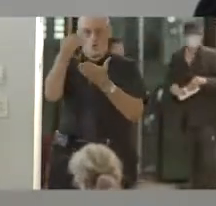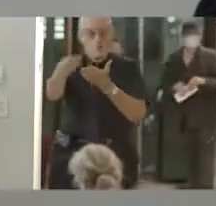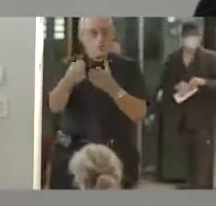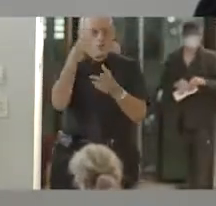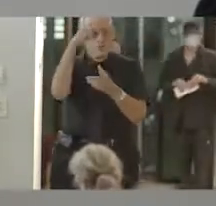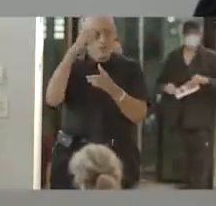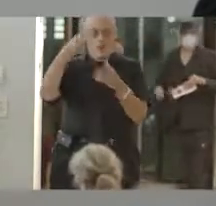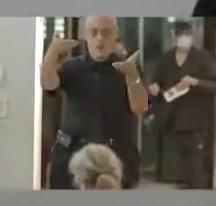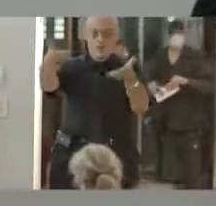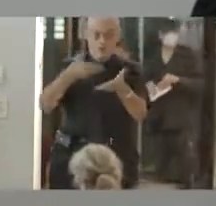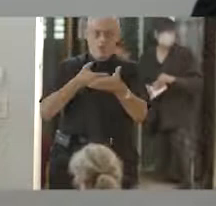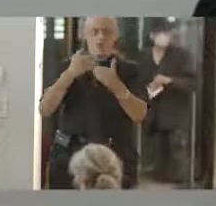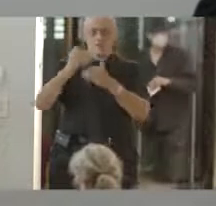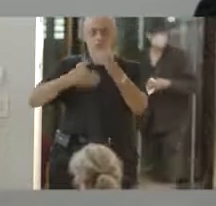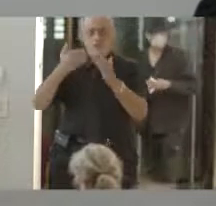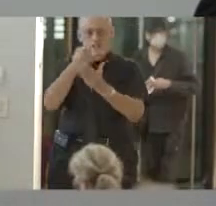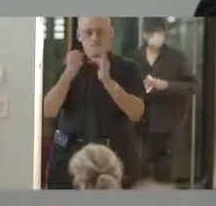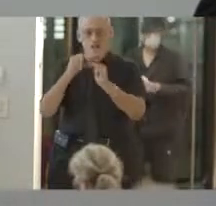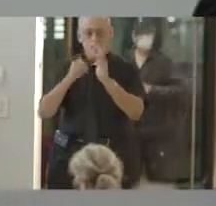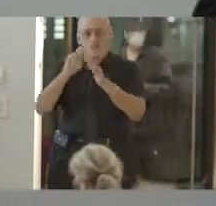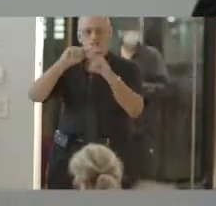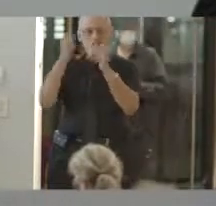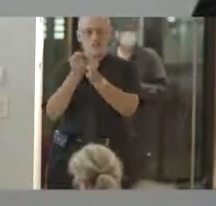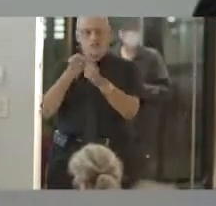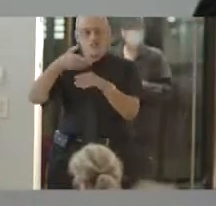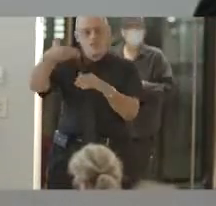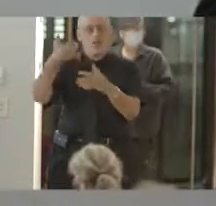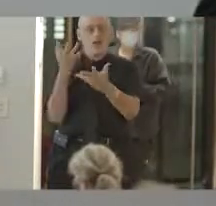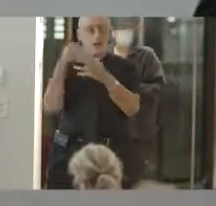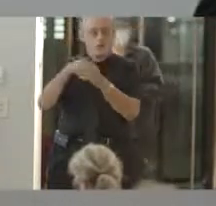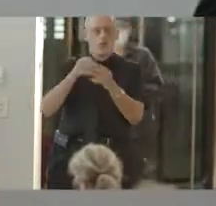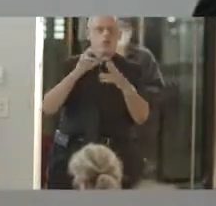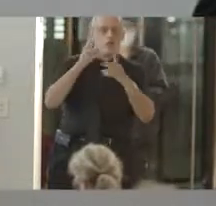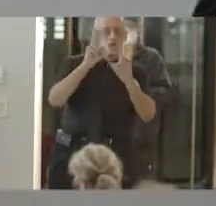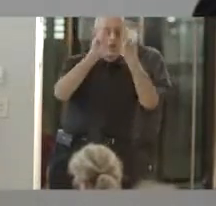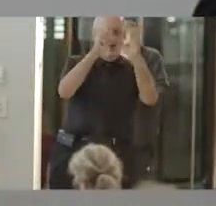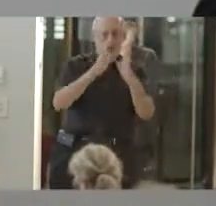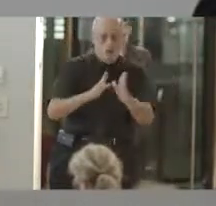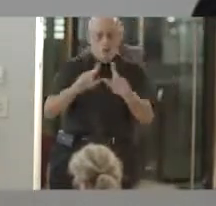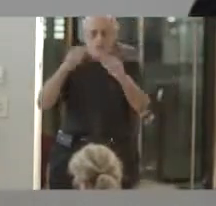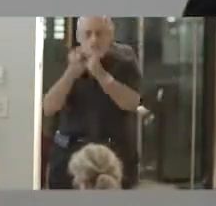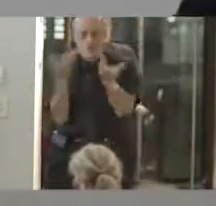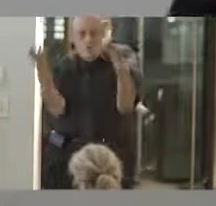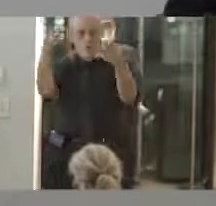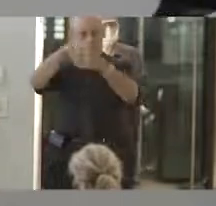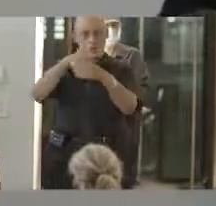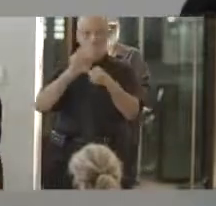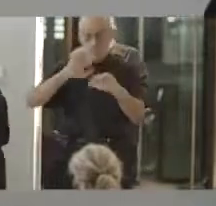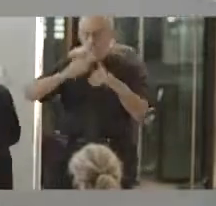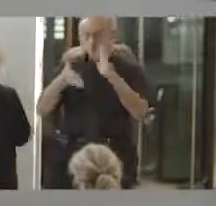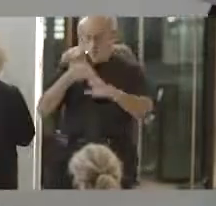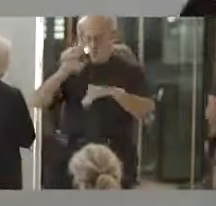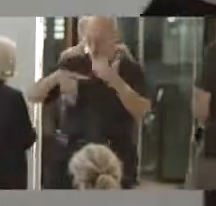on the progressive design build team that would include the contractor and the design team. That's how that worked.